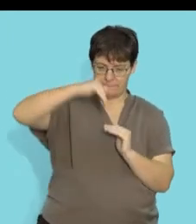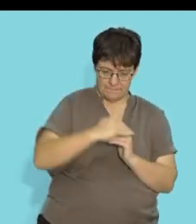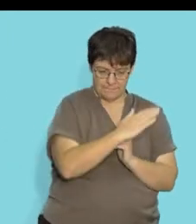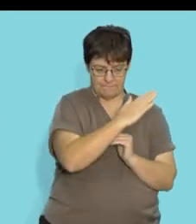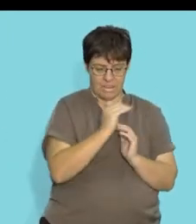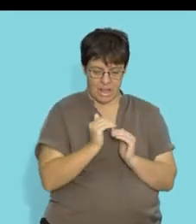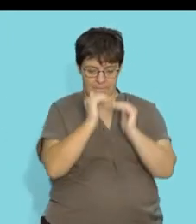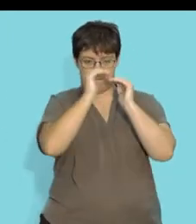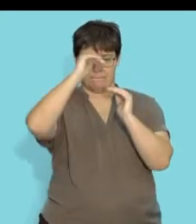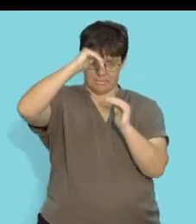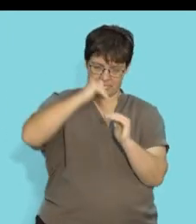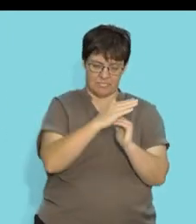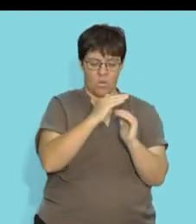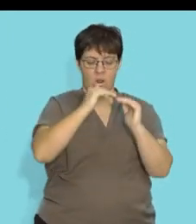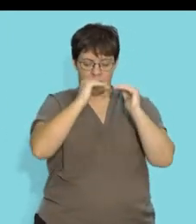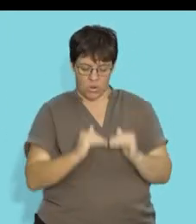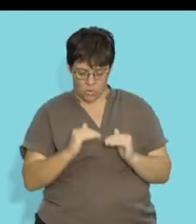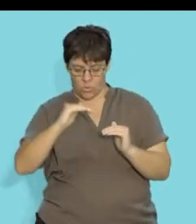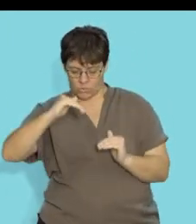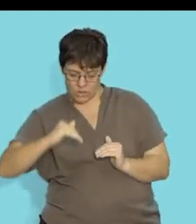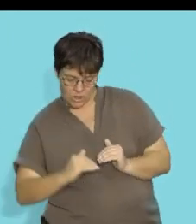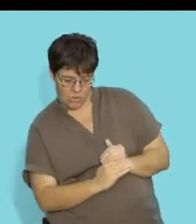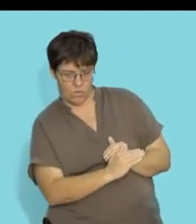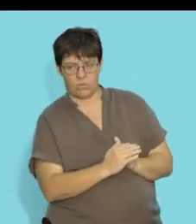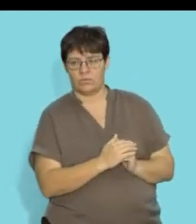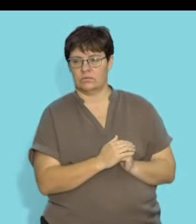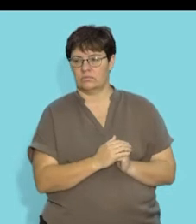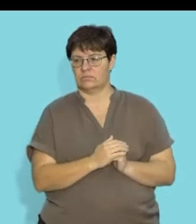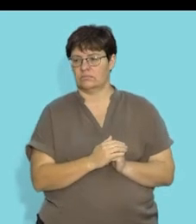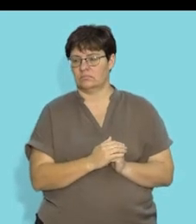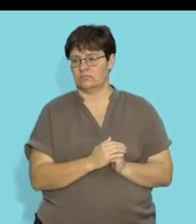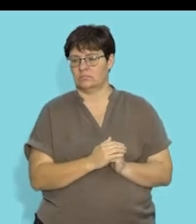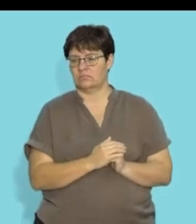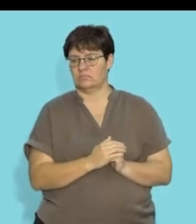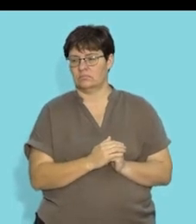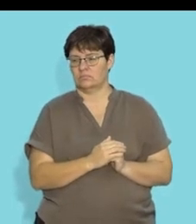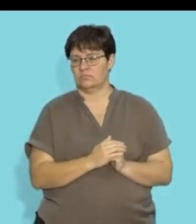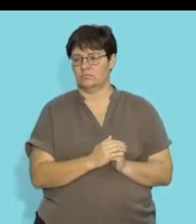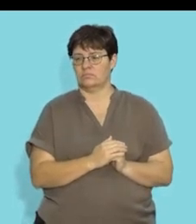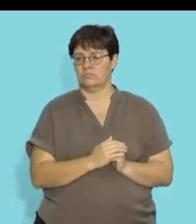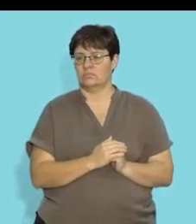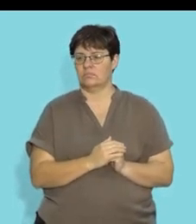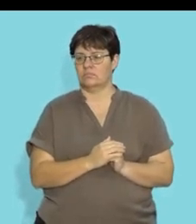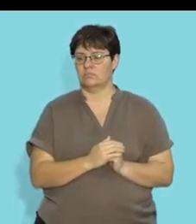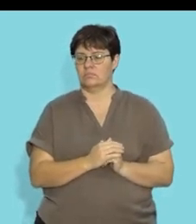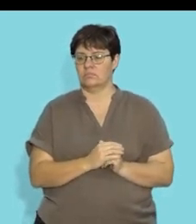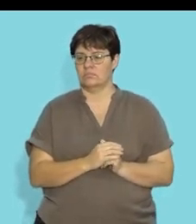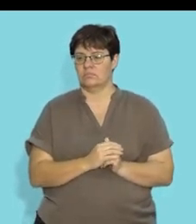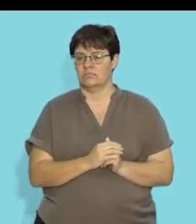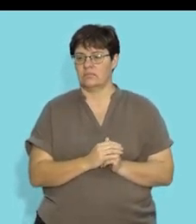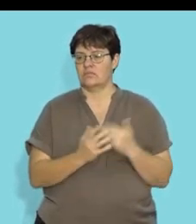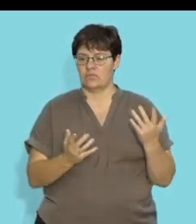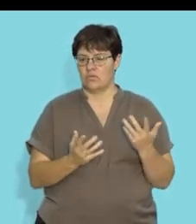but just a bit higher than it. Or shift it downwards, it will still be the same thing, but a